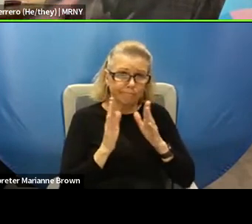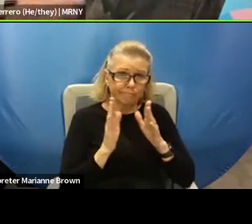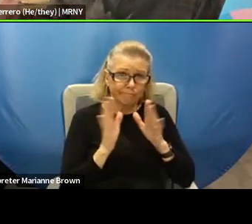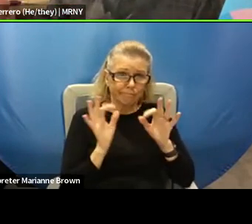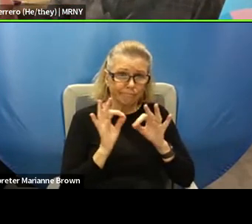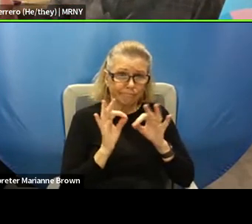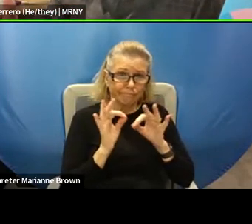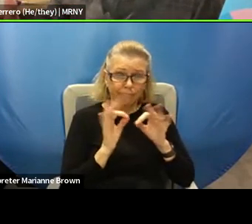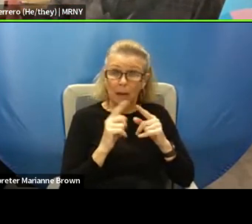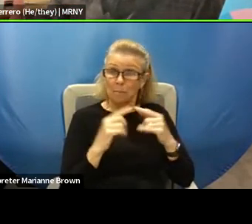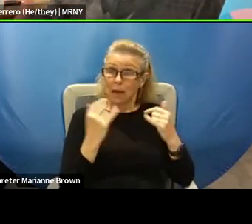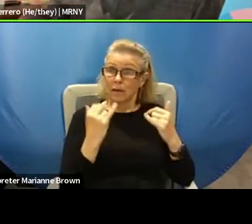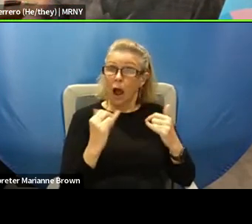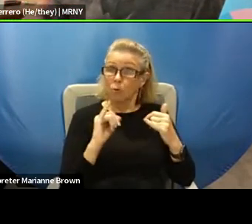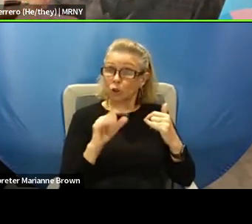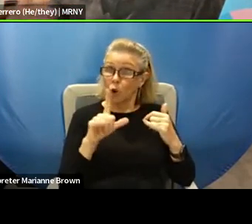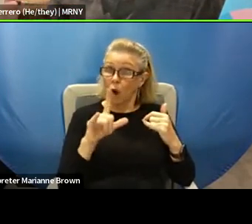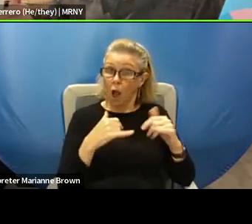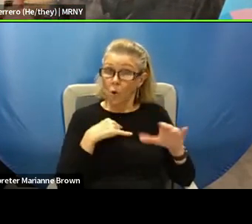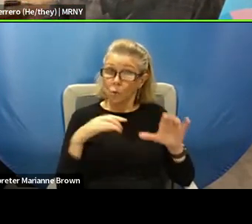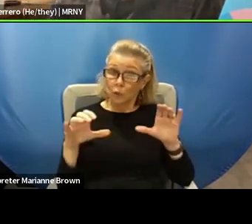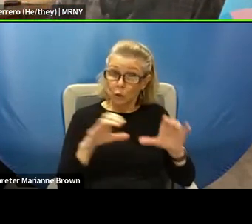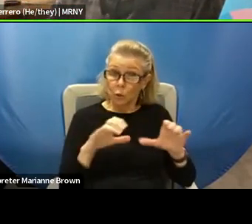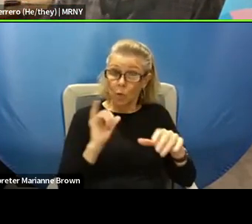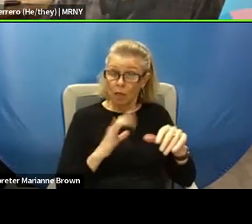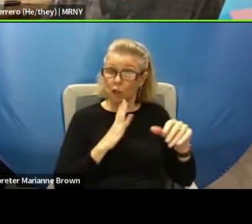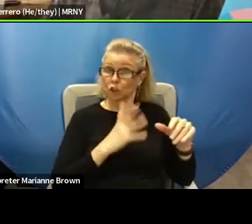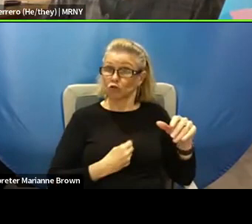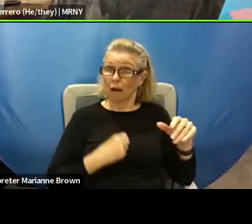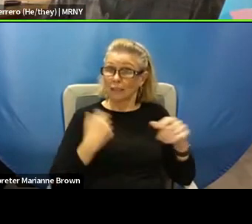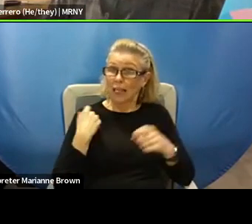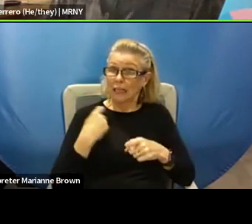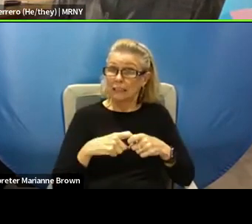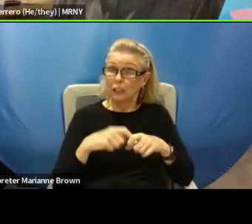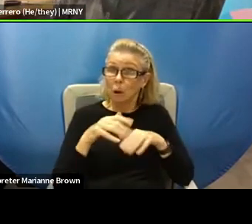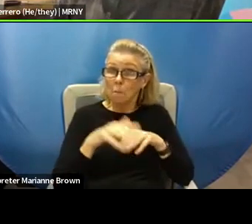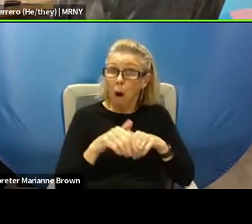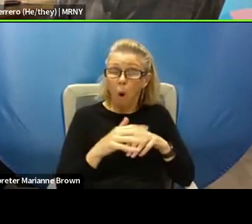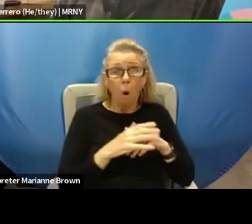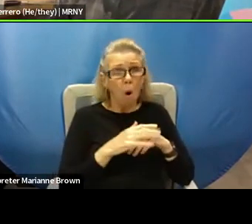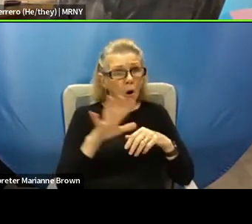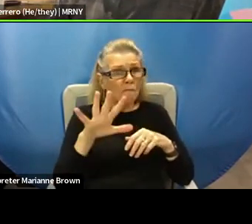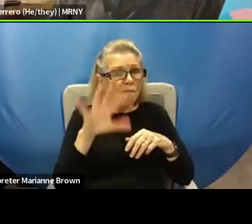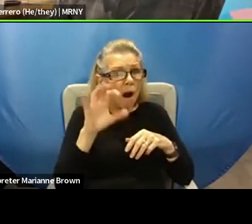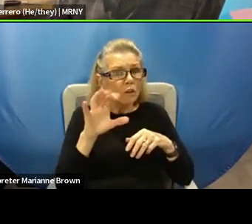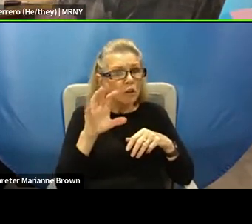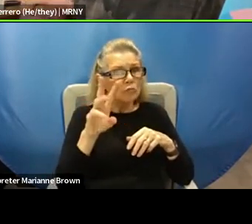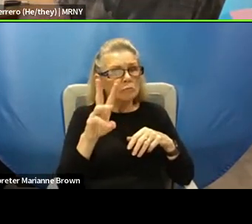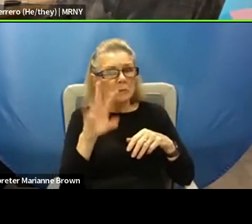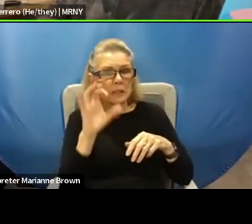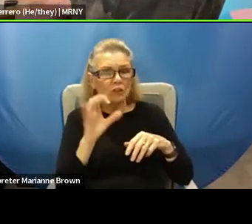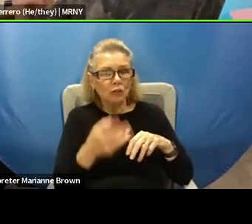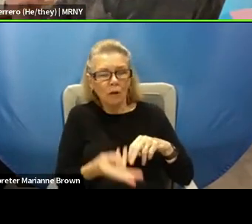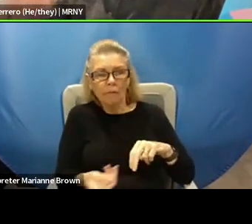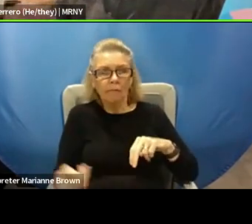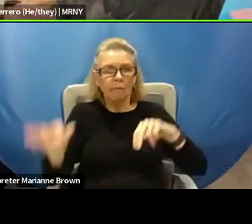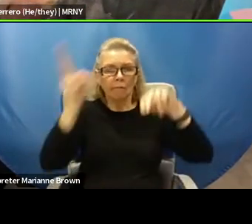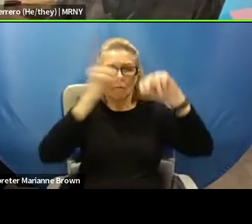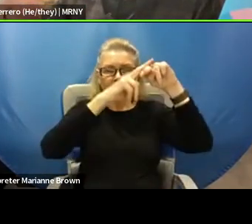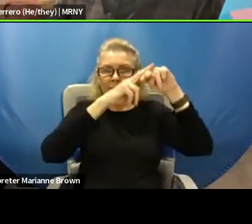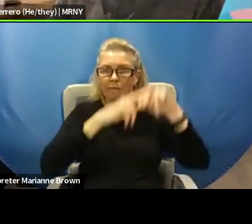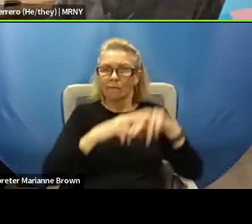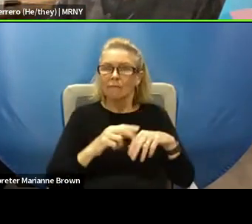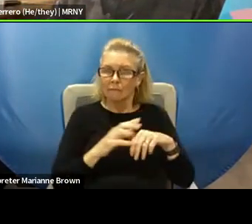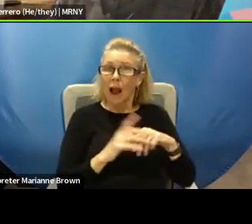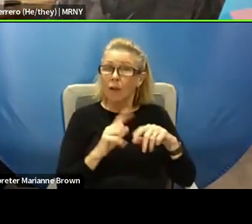in July, when we do the Trans Latina March, it's like 500, 600 folks. And then what's the most